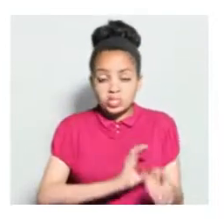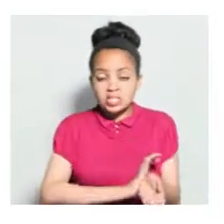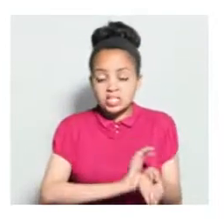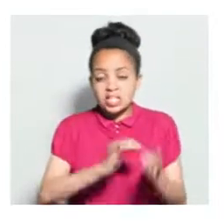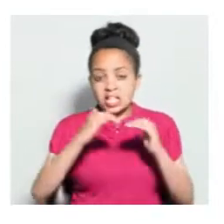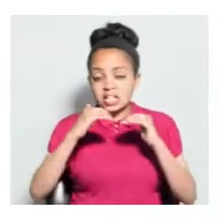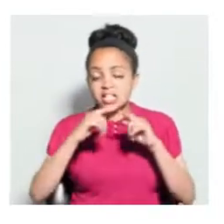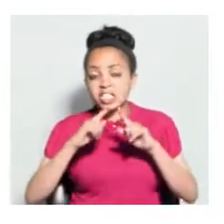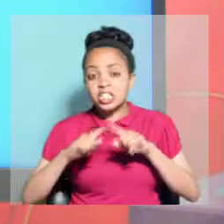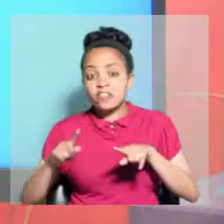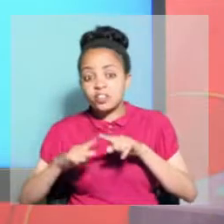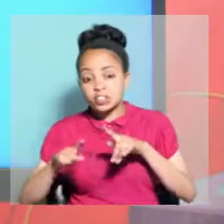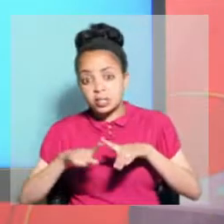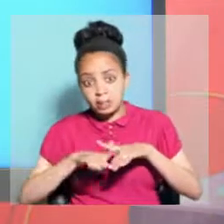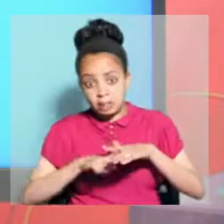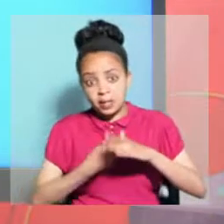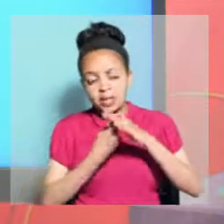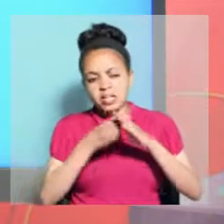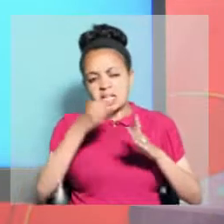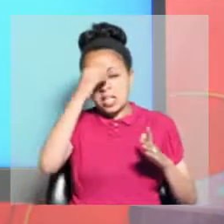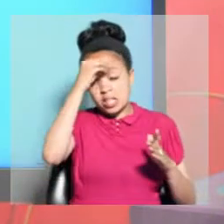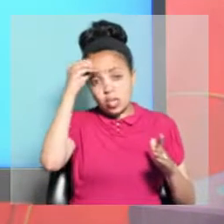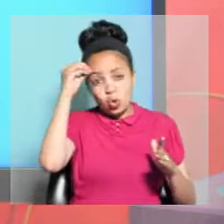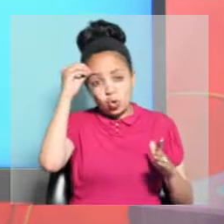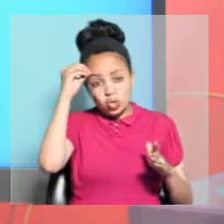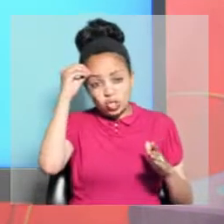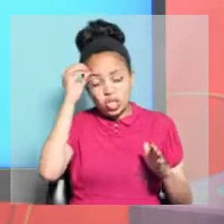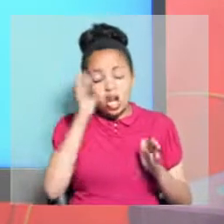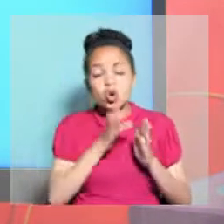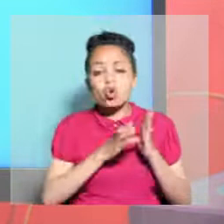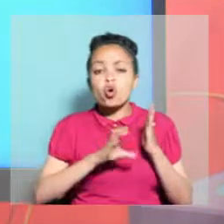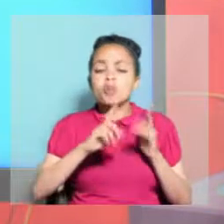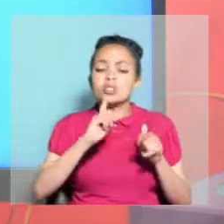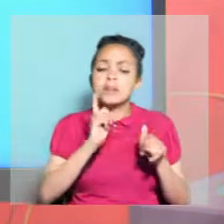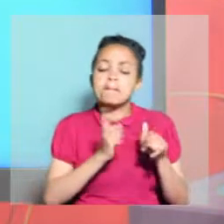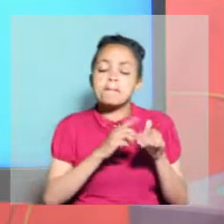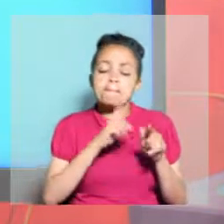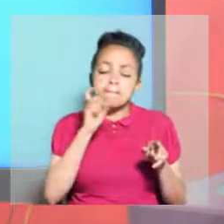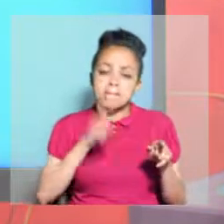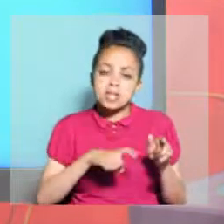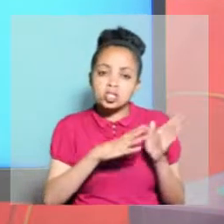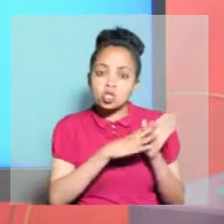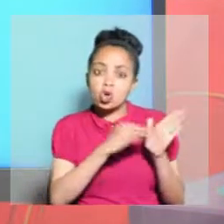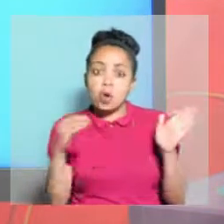began, the original chromosome must be copied